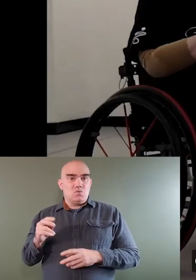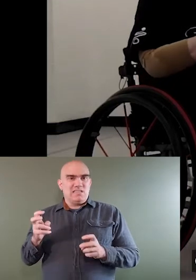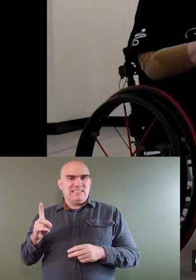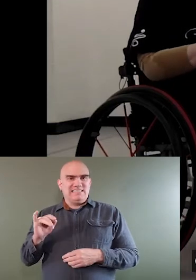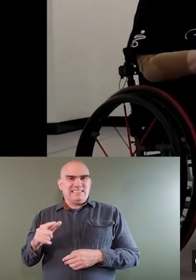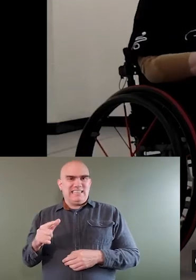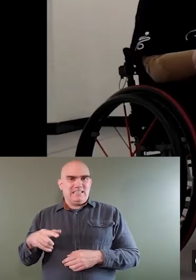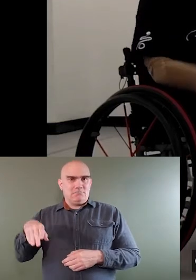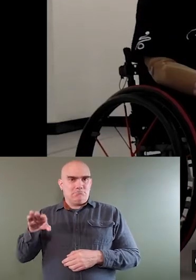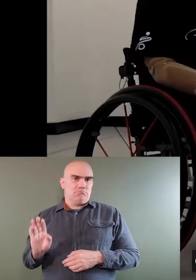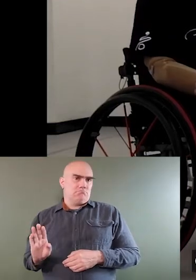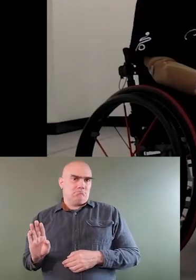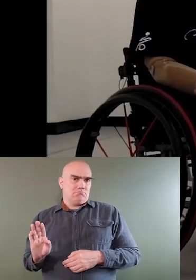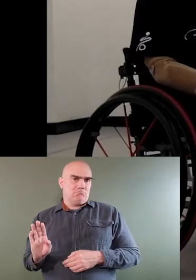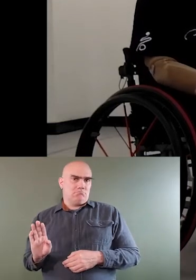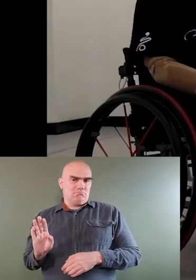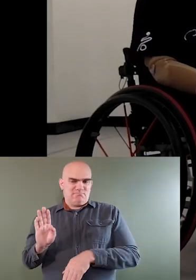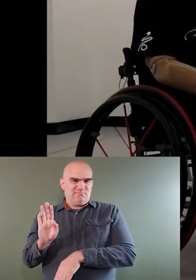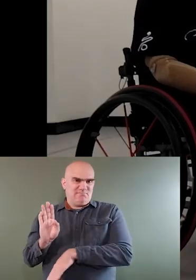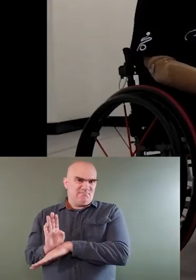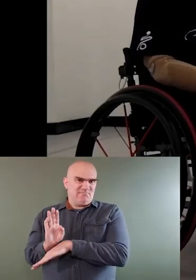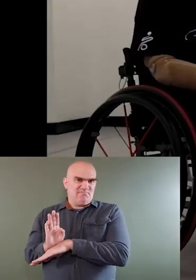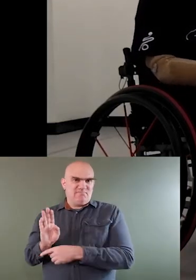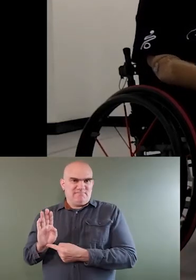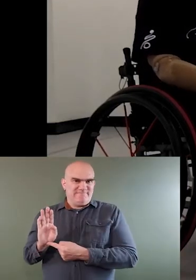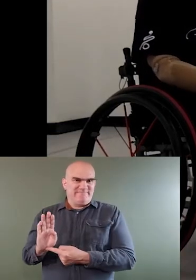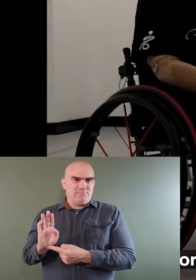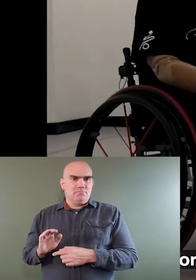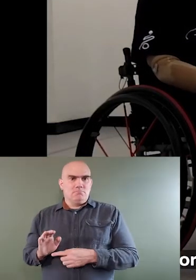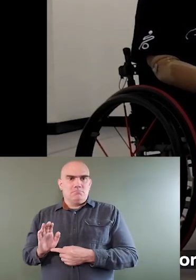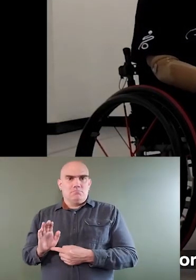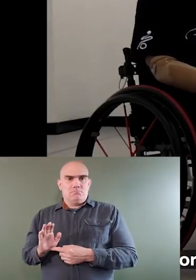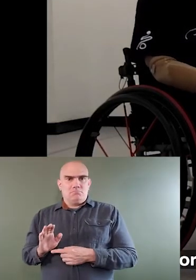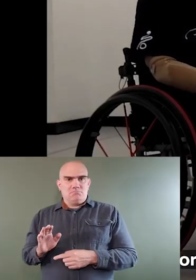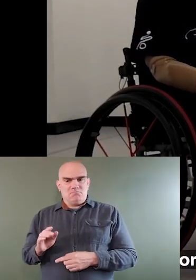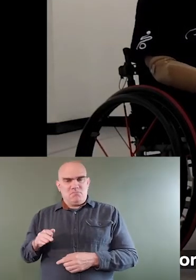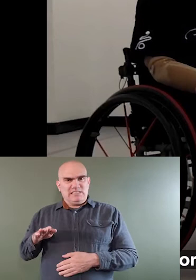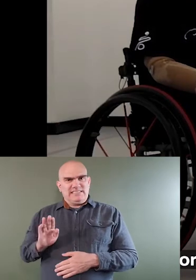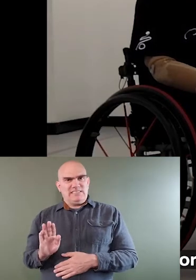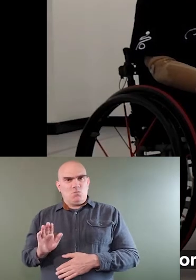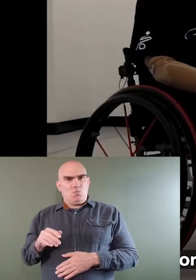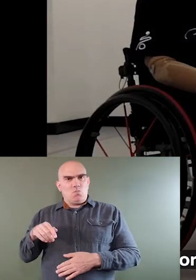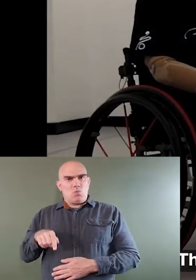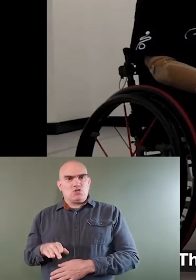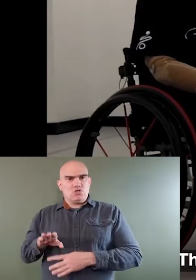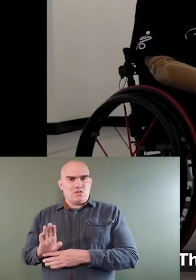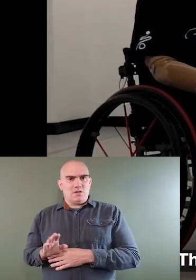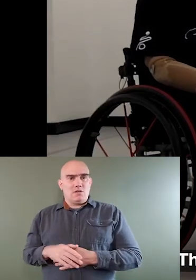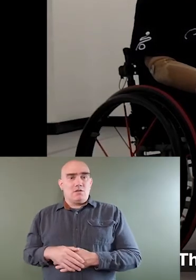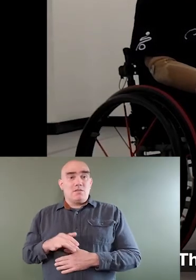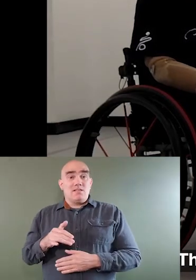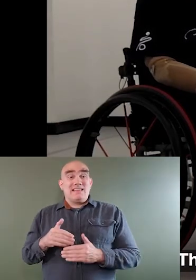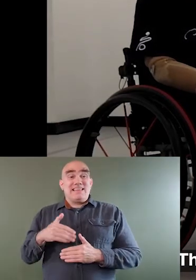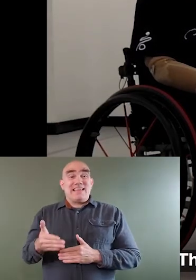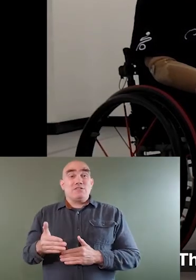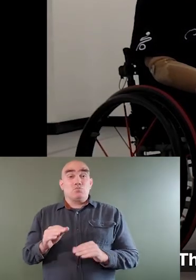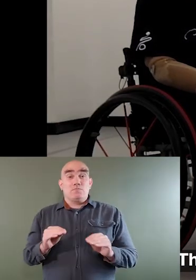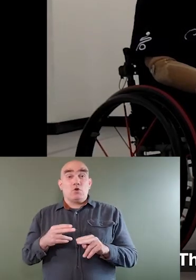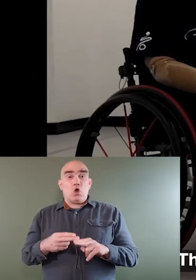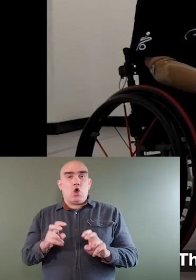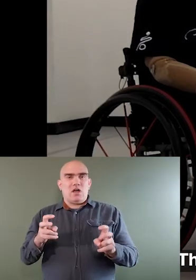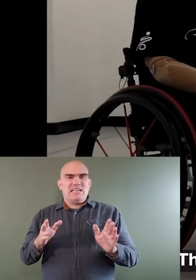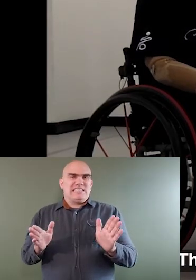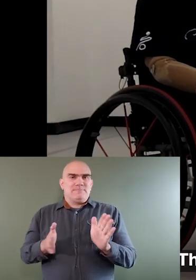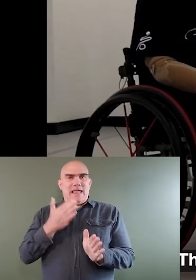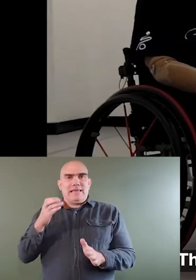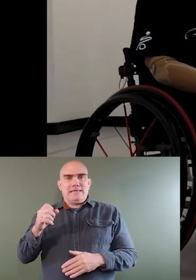a dig. This does a dig with the heel or the heel of the foot on our surface. The next movement is called